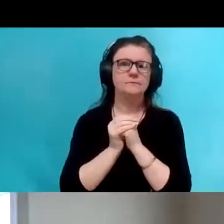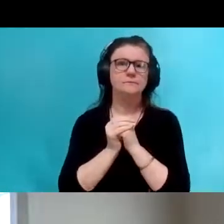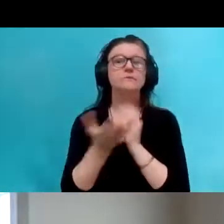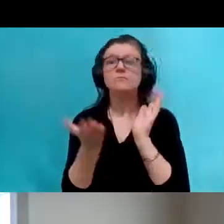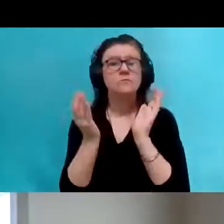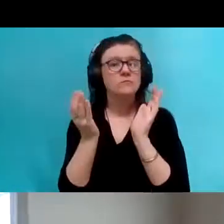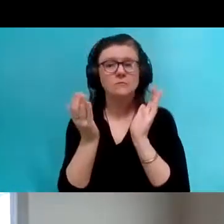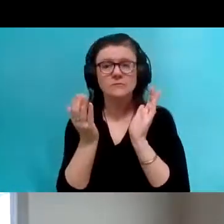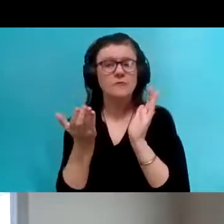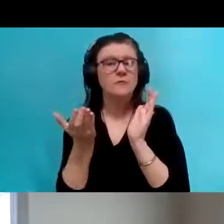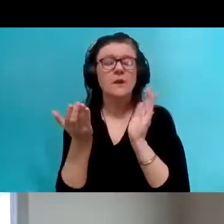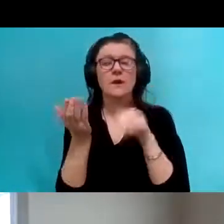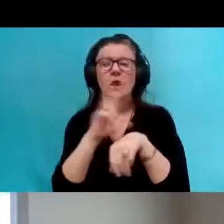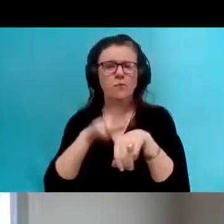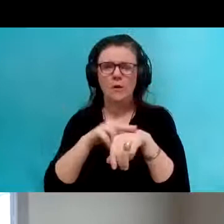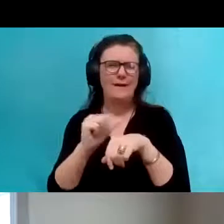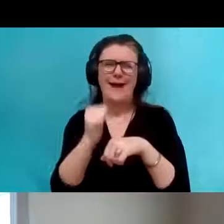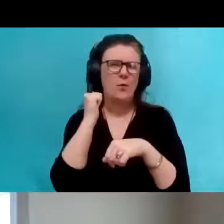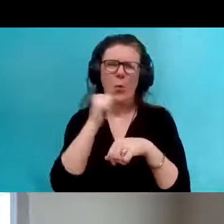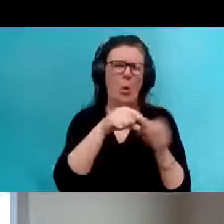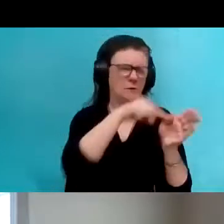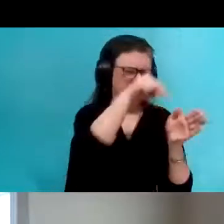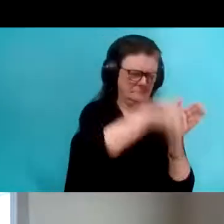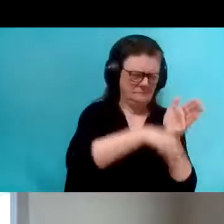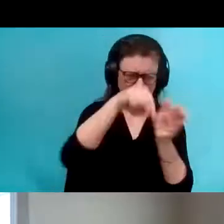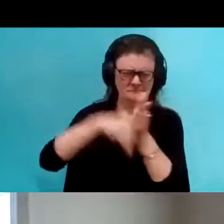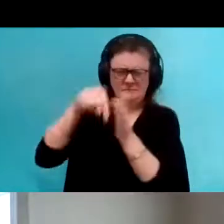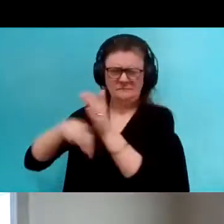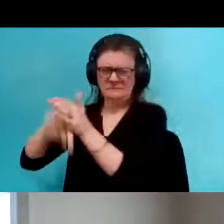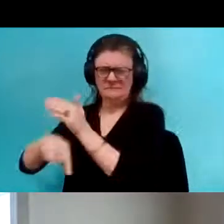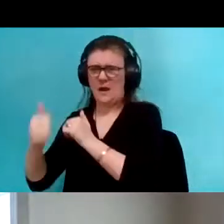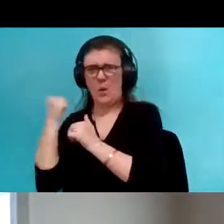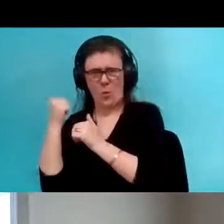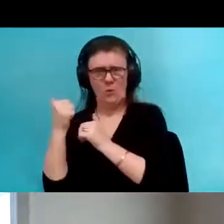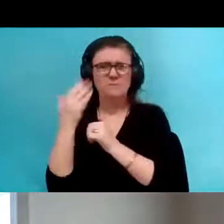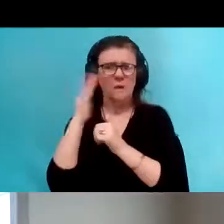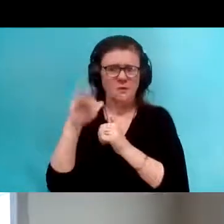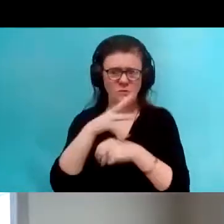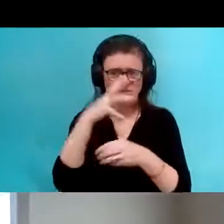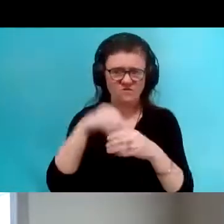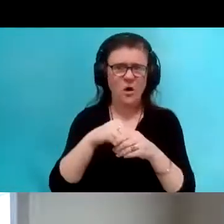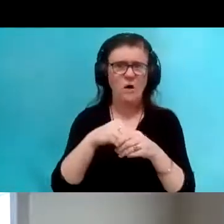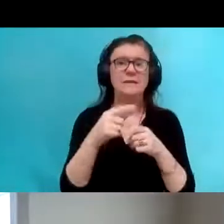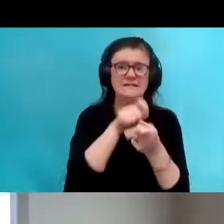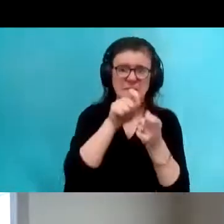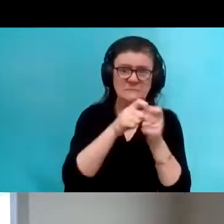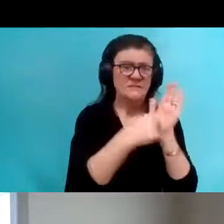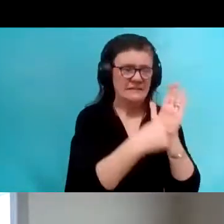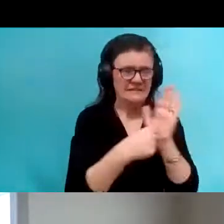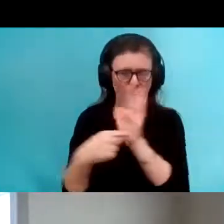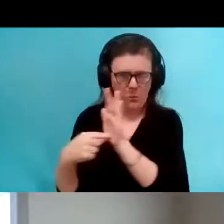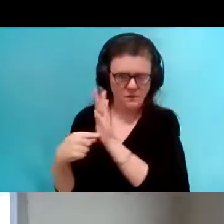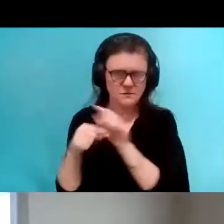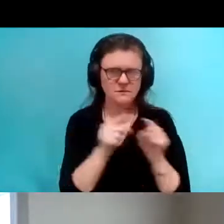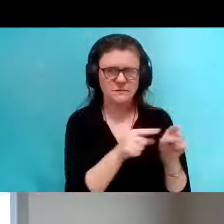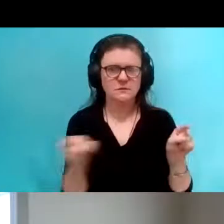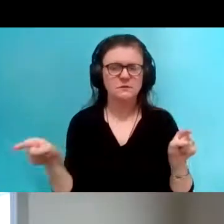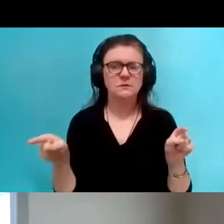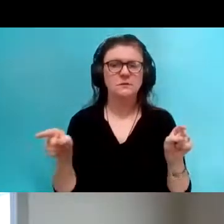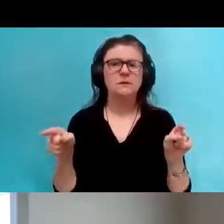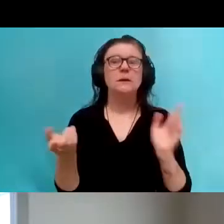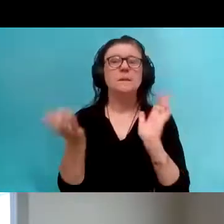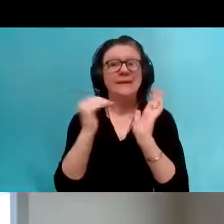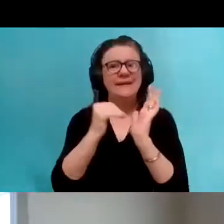can provide more info. I won't dwell too much on each of these steps and know what is involved and the examples that we've provided, but